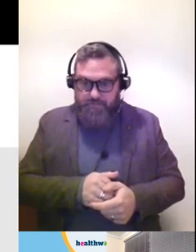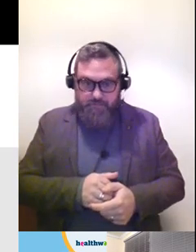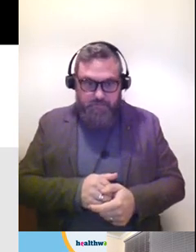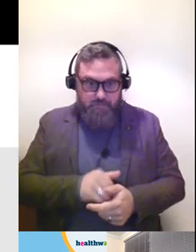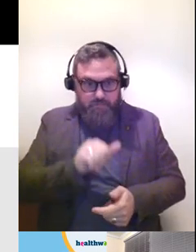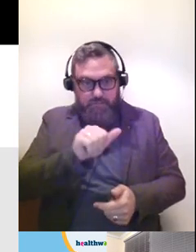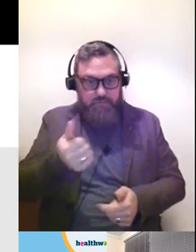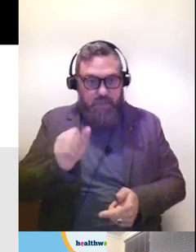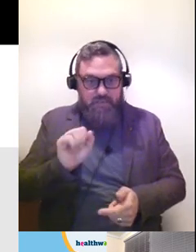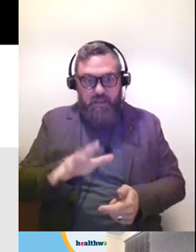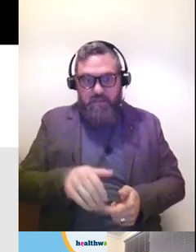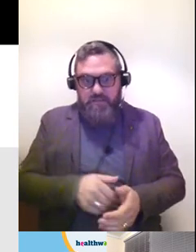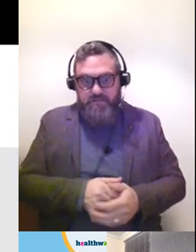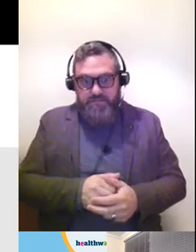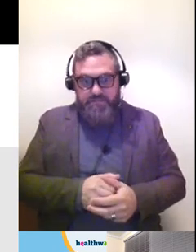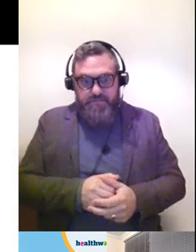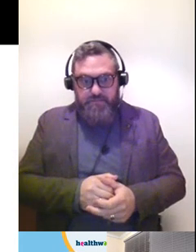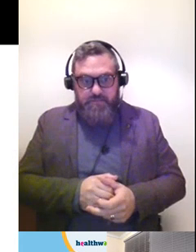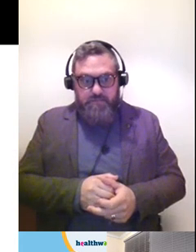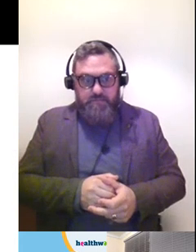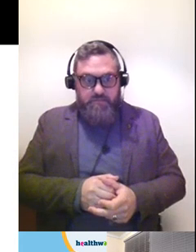Next slide, please.